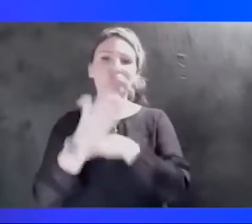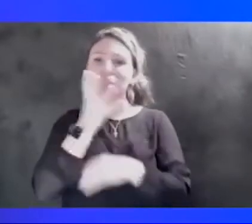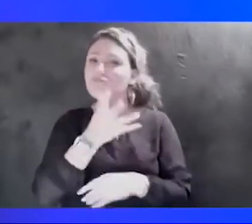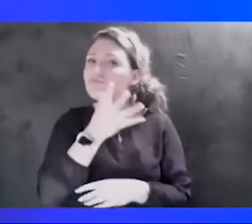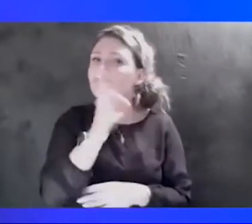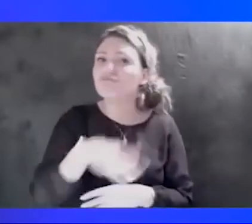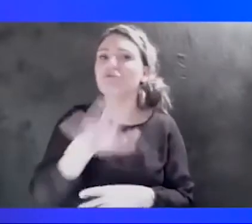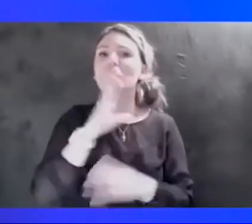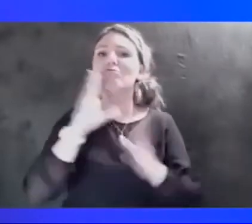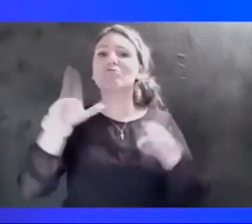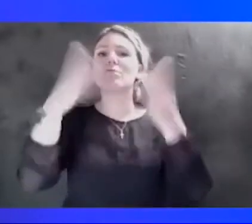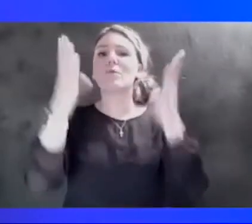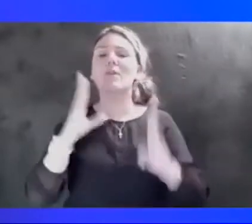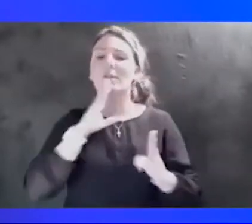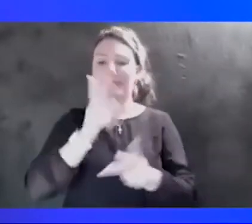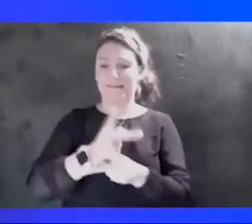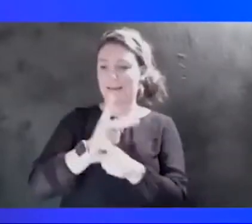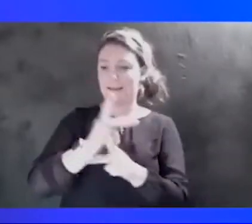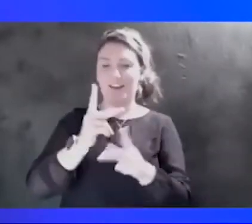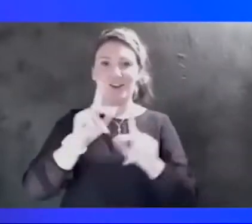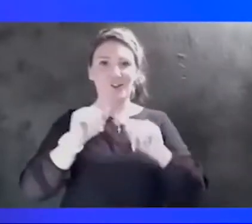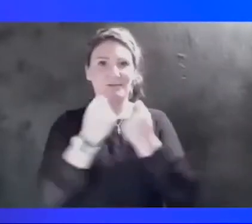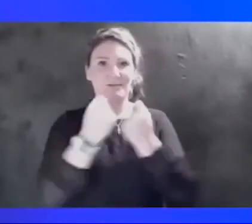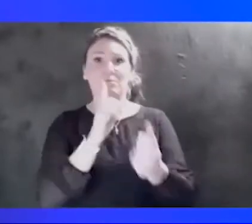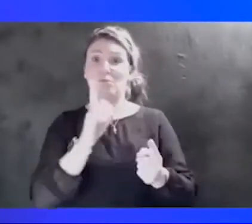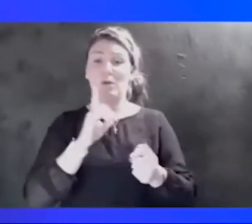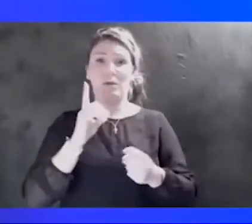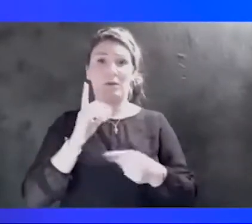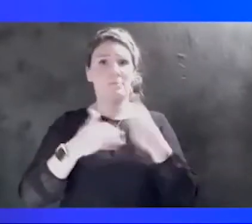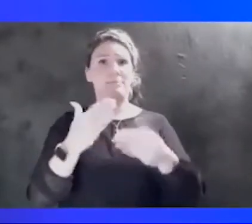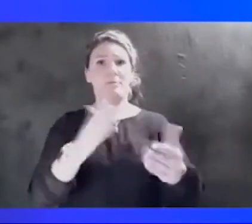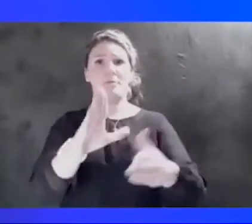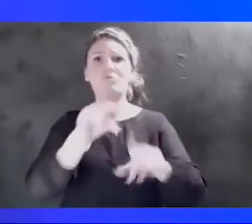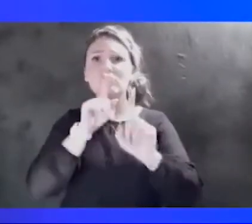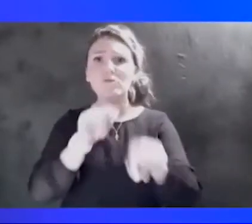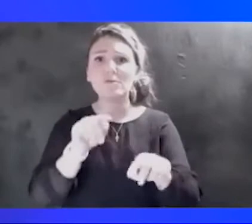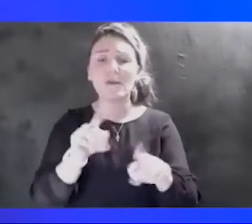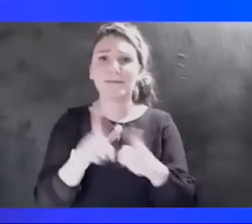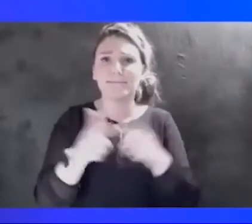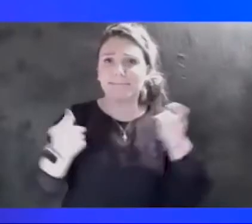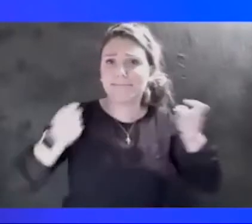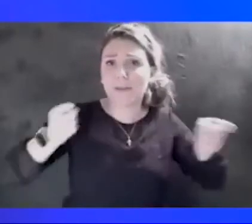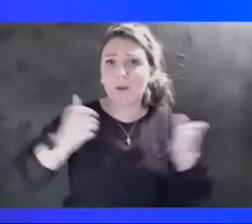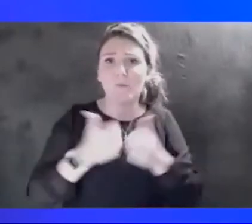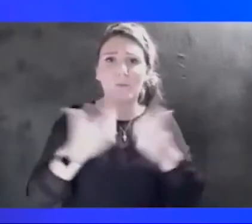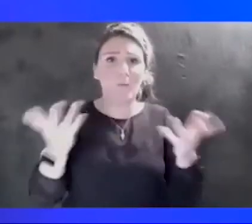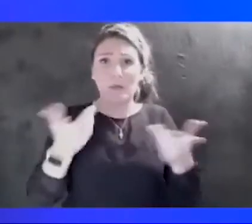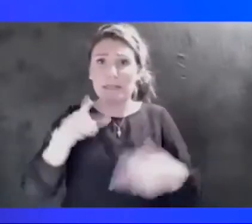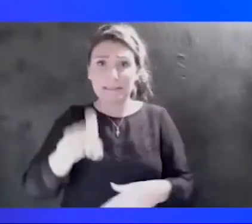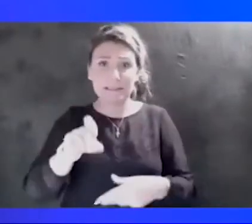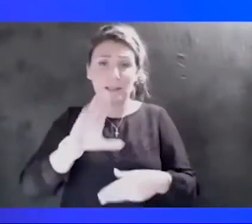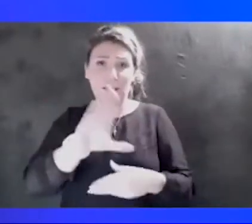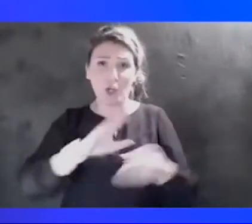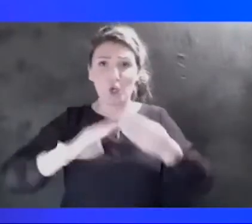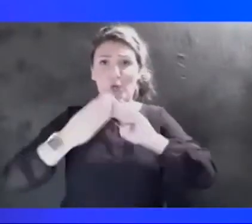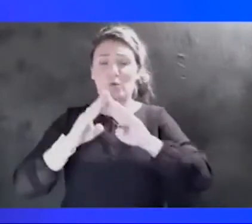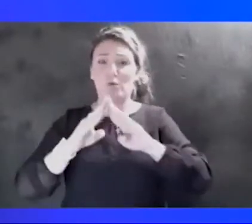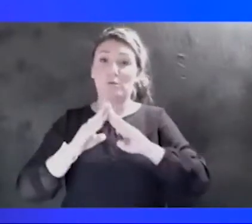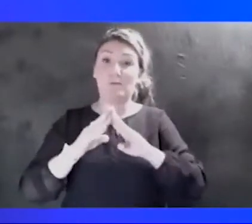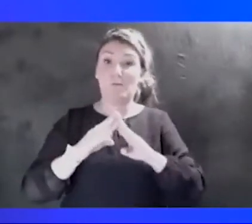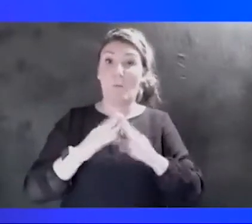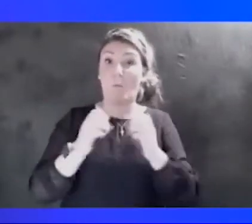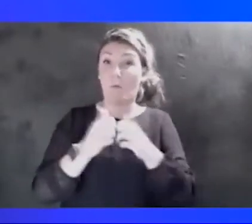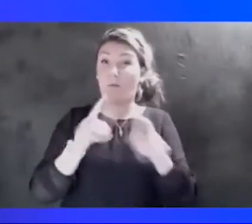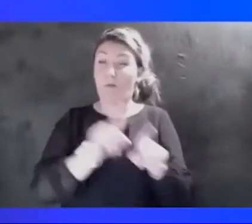teams really ramped up their response to dealing with what they had to in their communities with limited resources. They